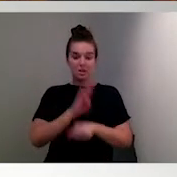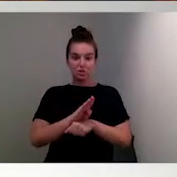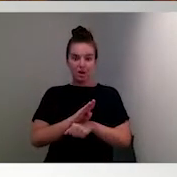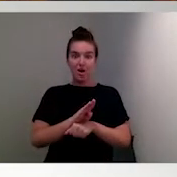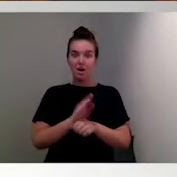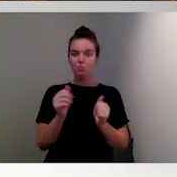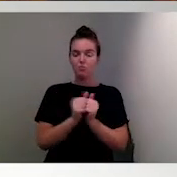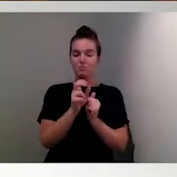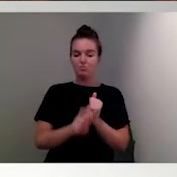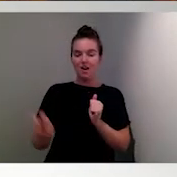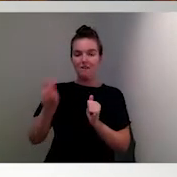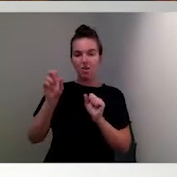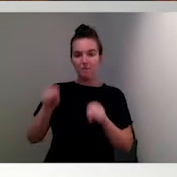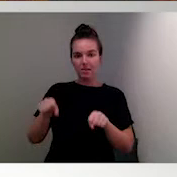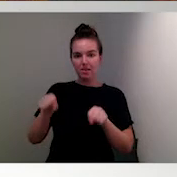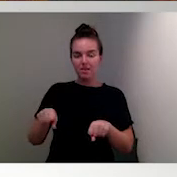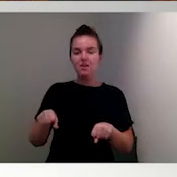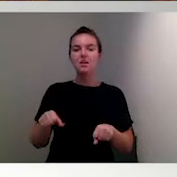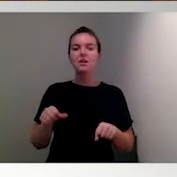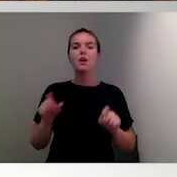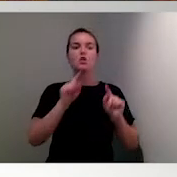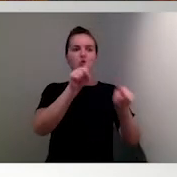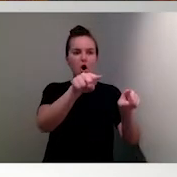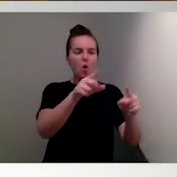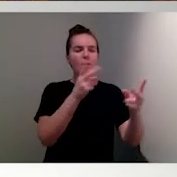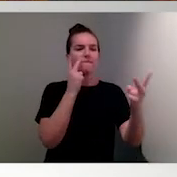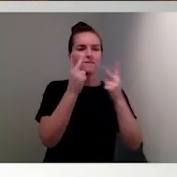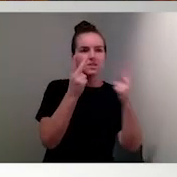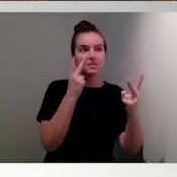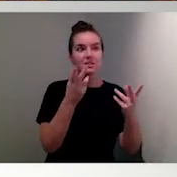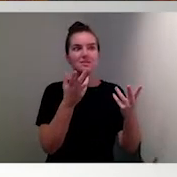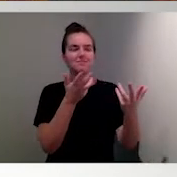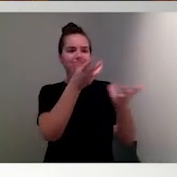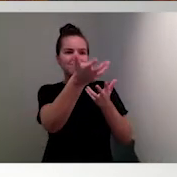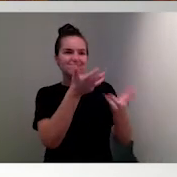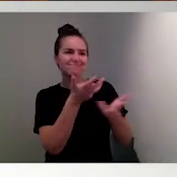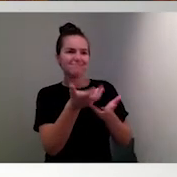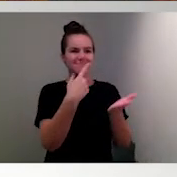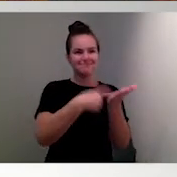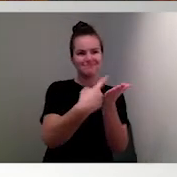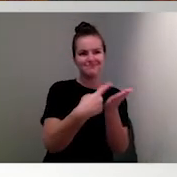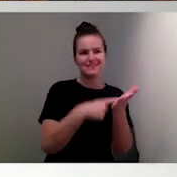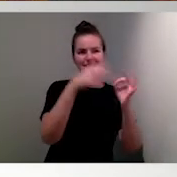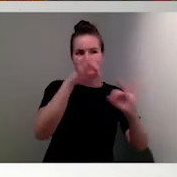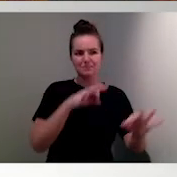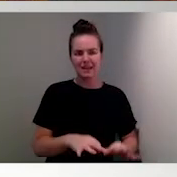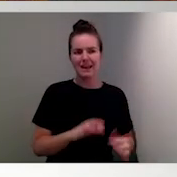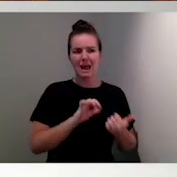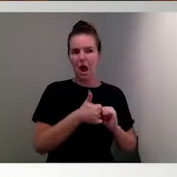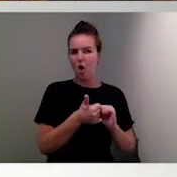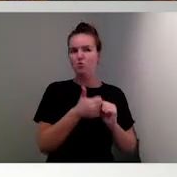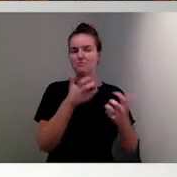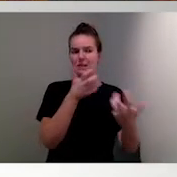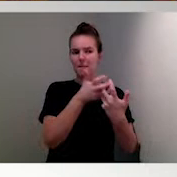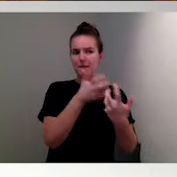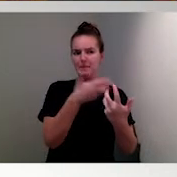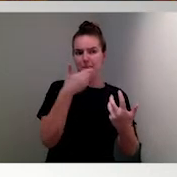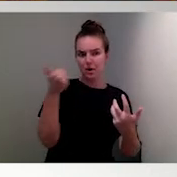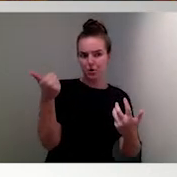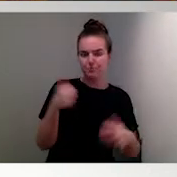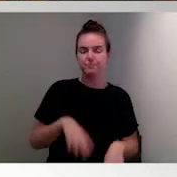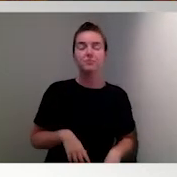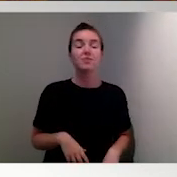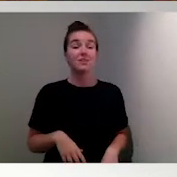there are so many difficult things. Very often here in the States, one of the things that we see is trash cans in front of the